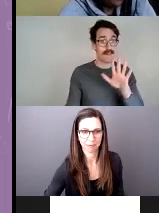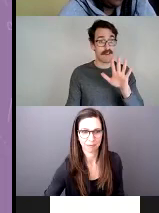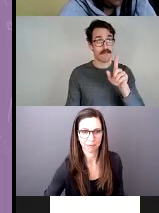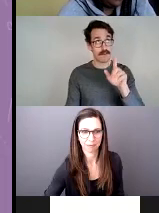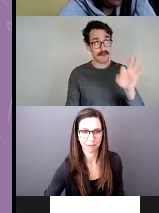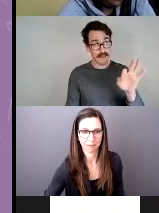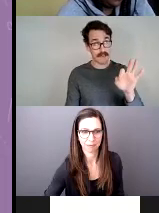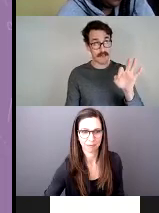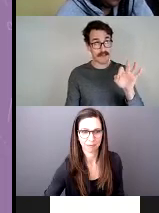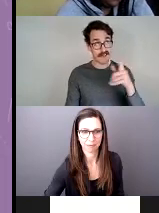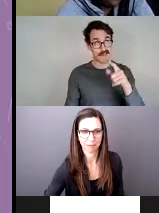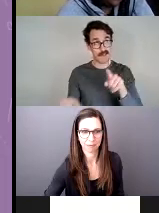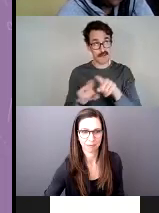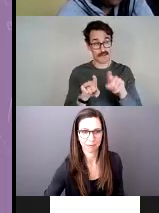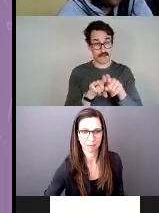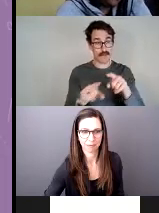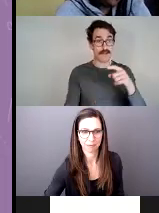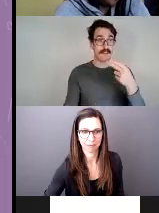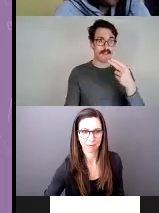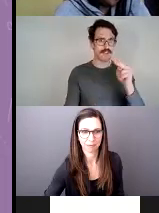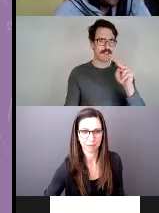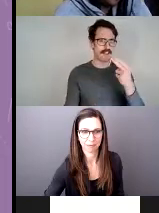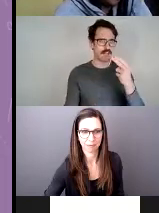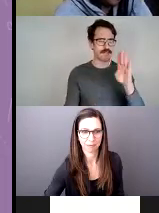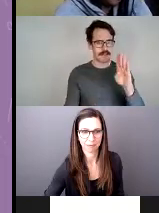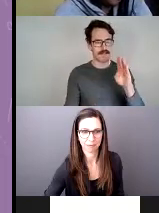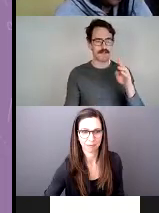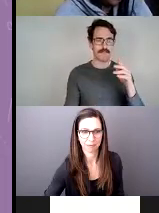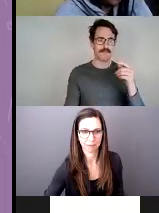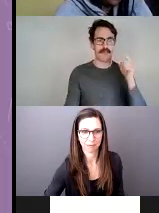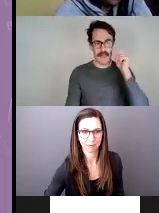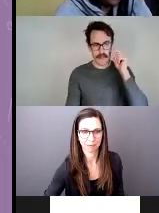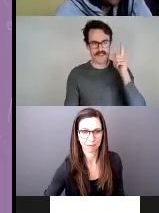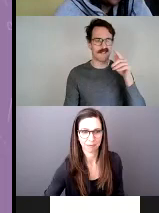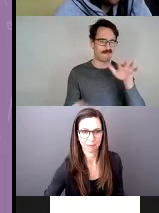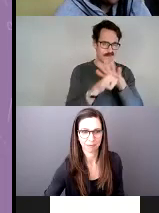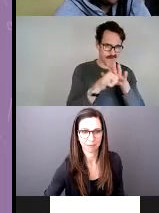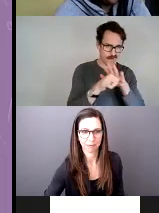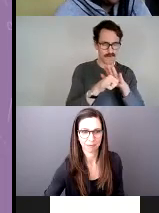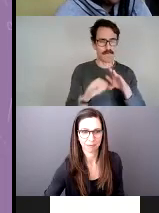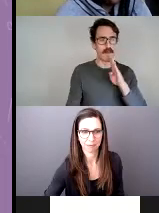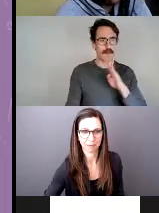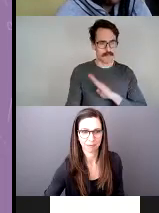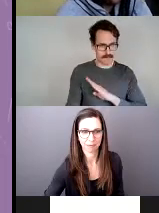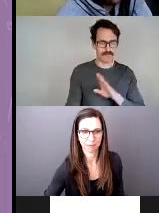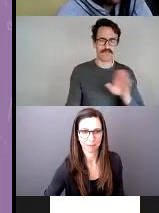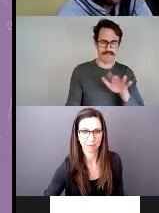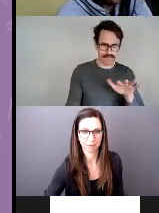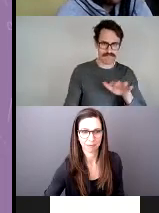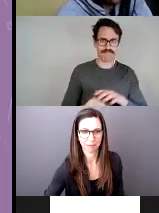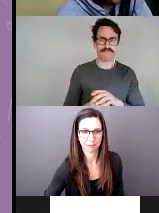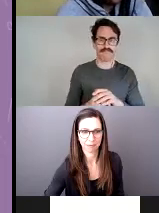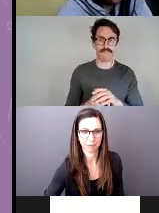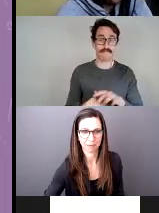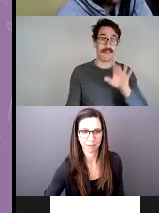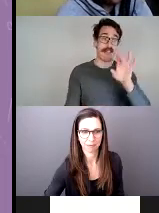be, the HNHB area, Hamilton, Brantford, etc., 20%, and then 807 being